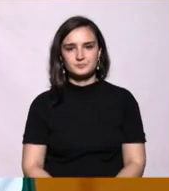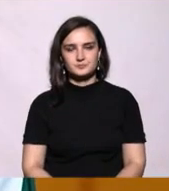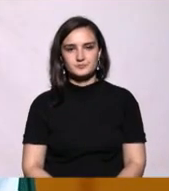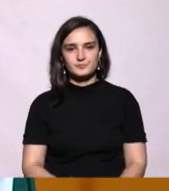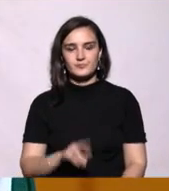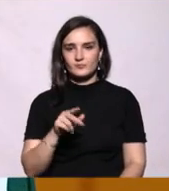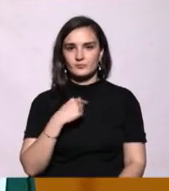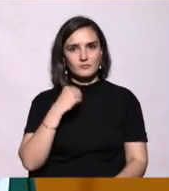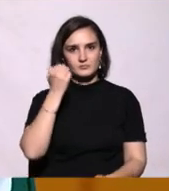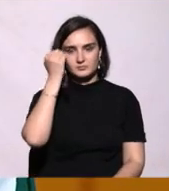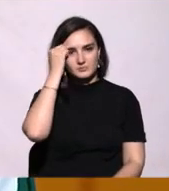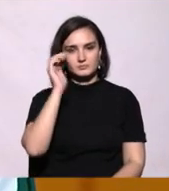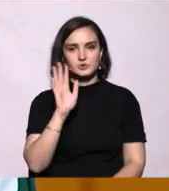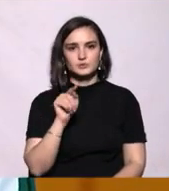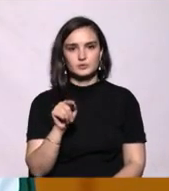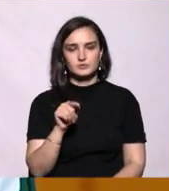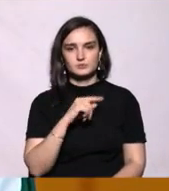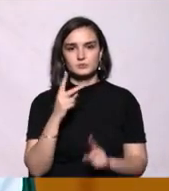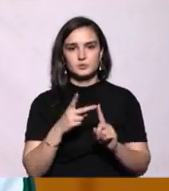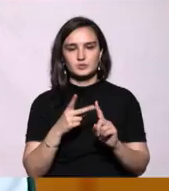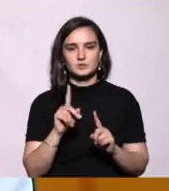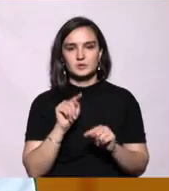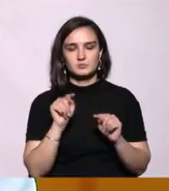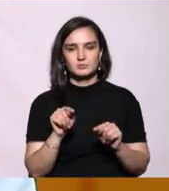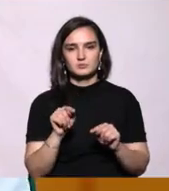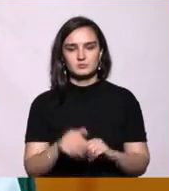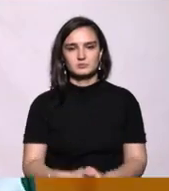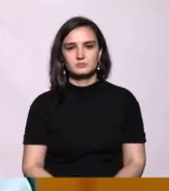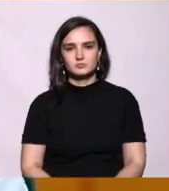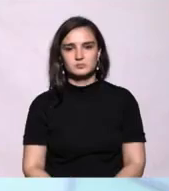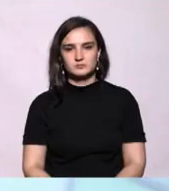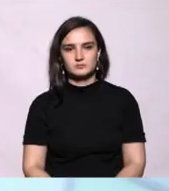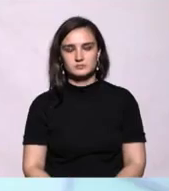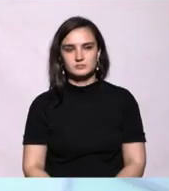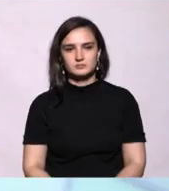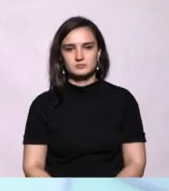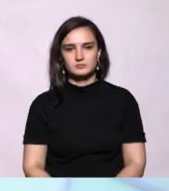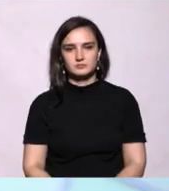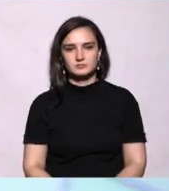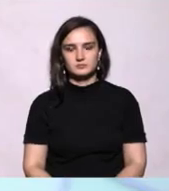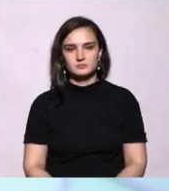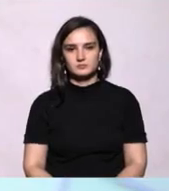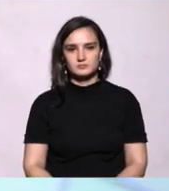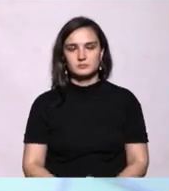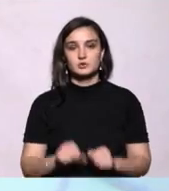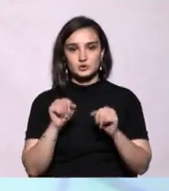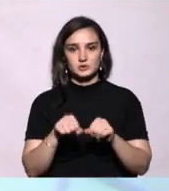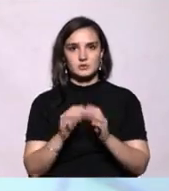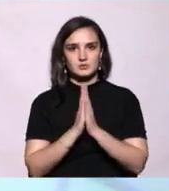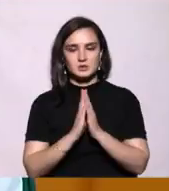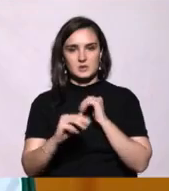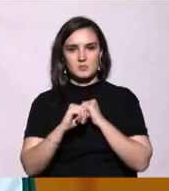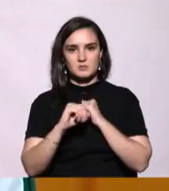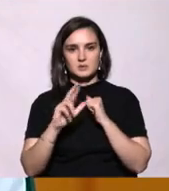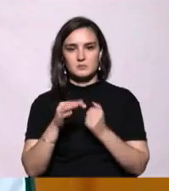Hmm. But I don't remember the second one. No. Can we ask our friends? Let's ask them. Can you help me